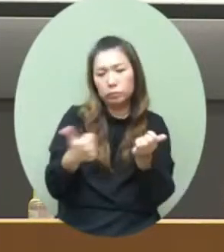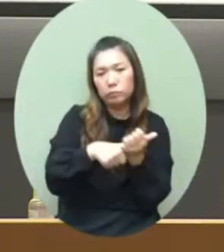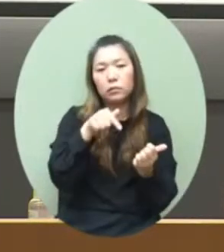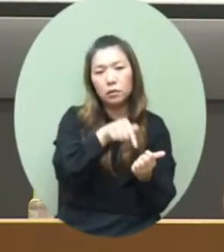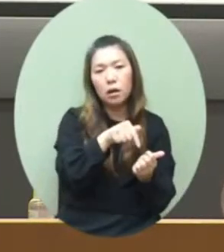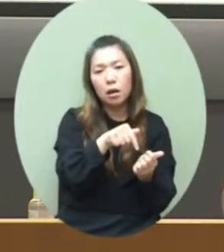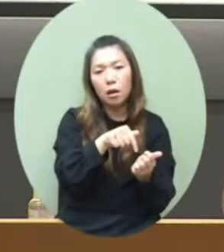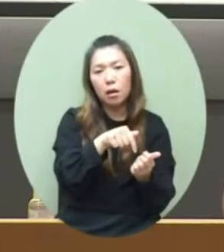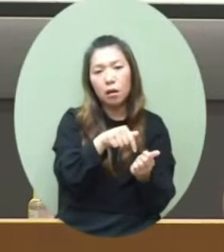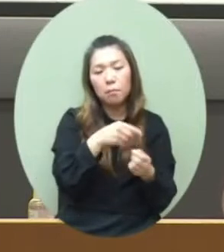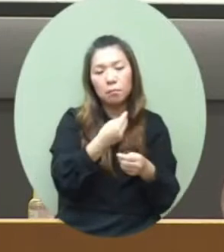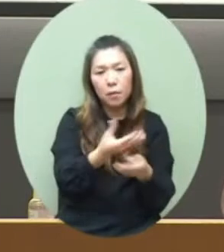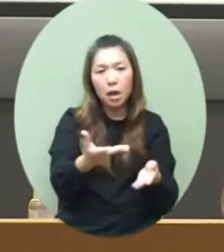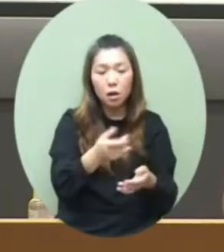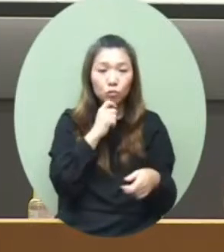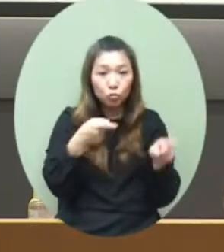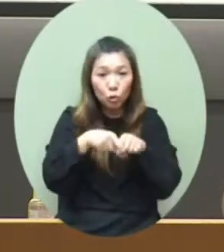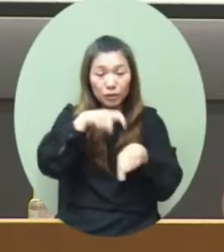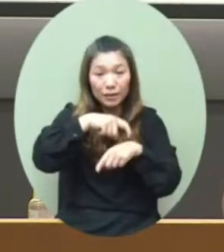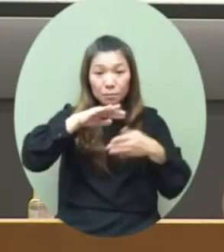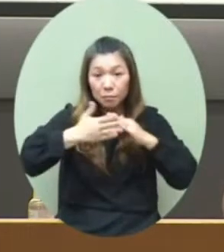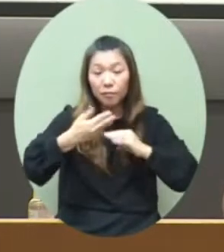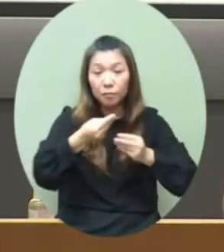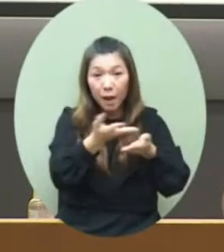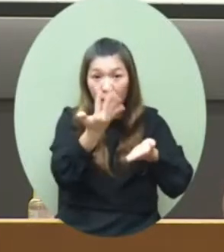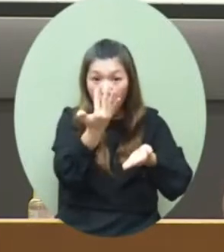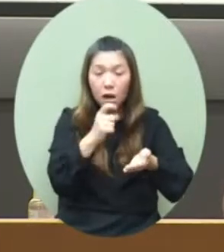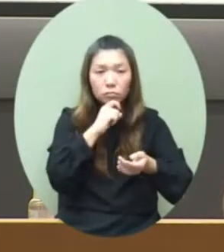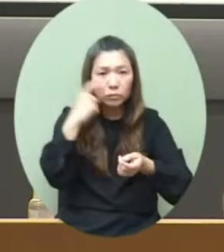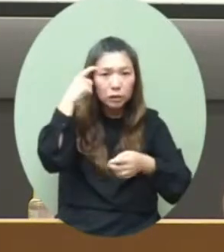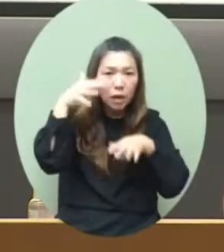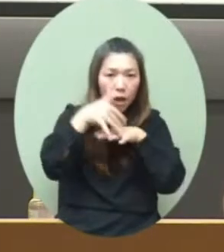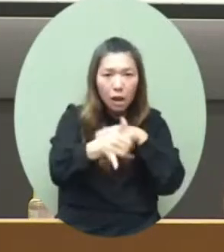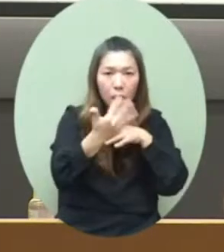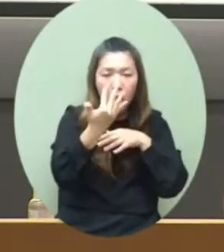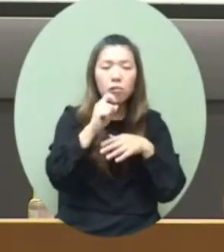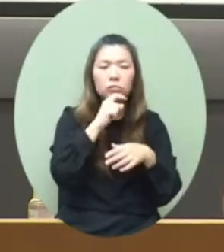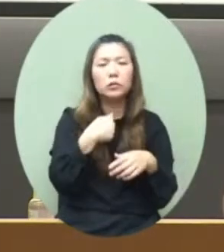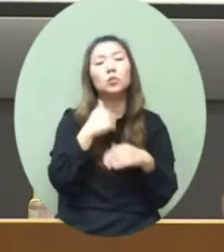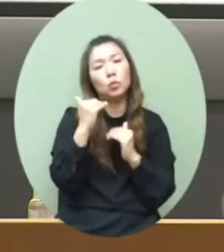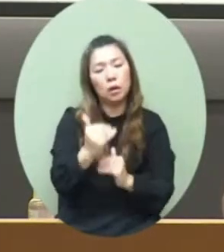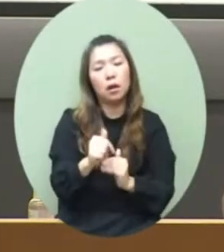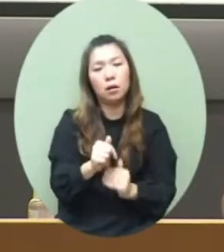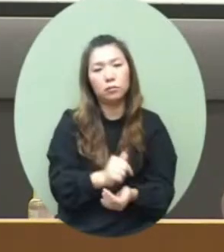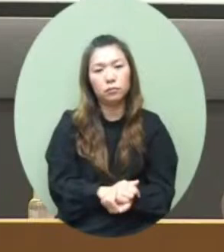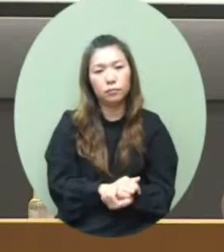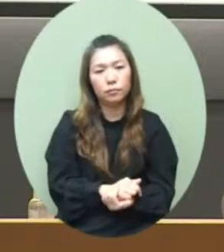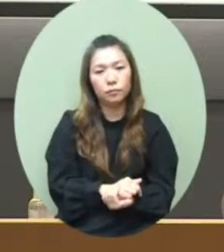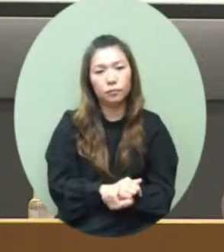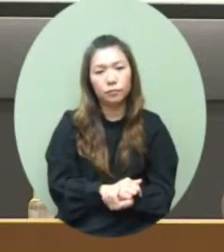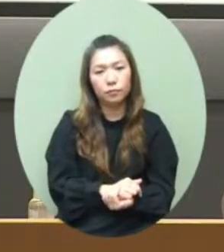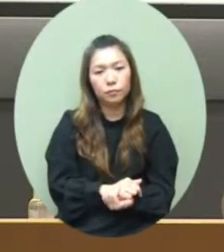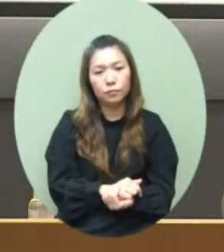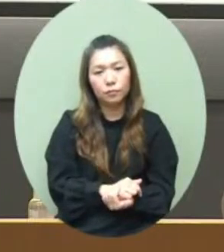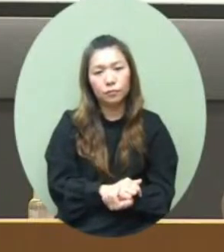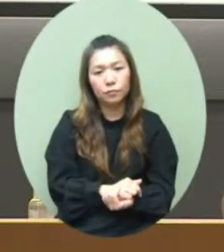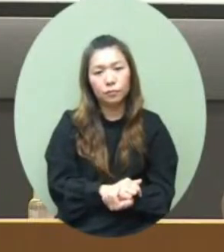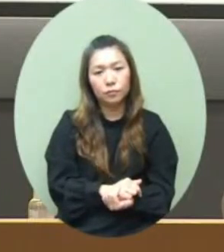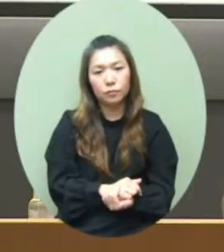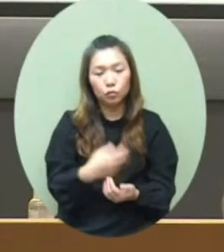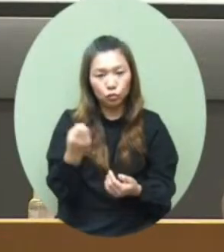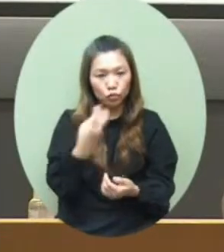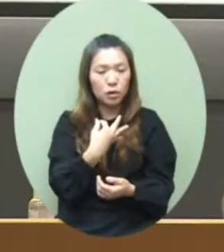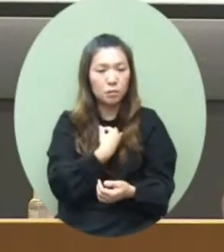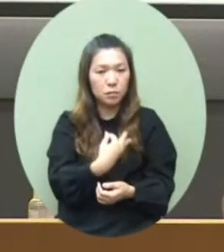area and also a play area for children. We need to keep count of the number of participants